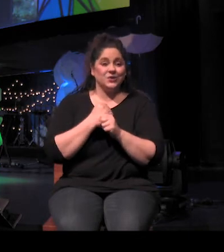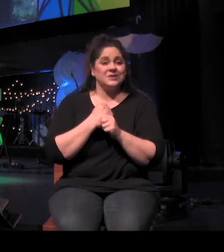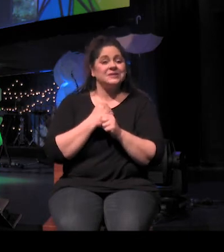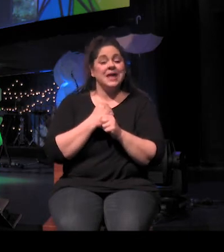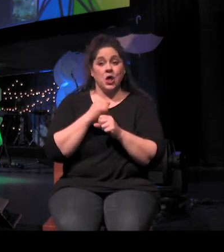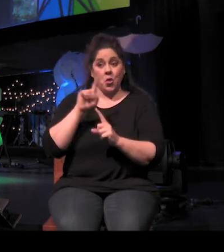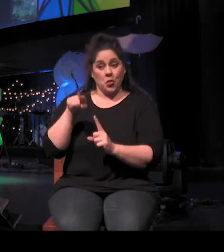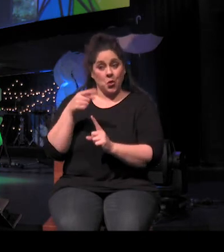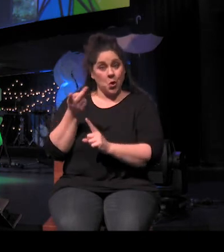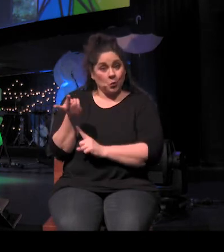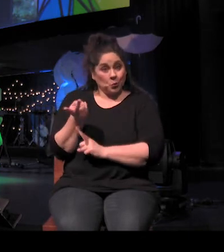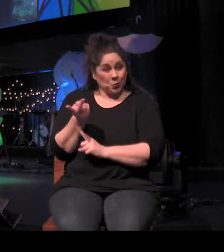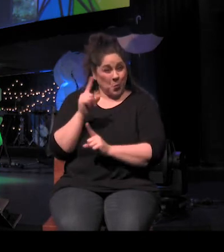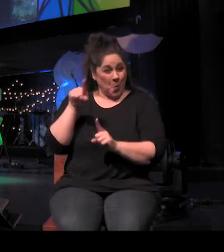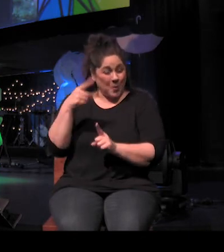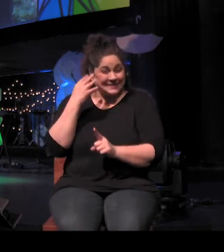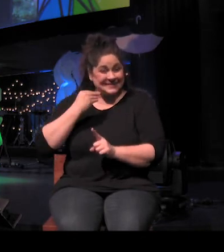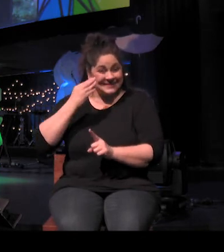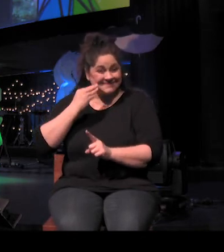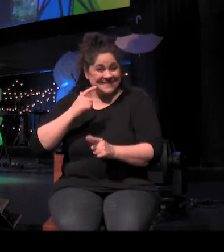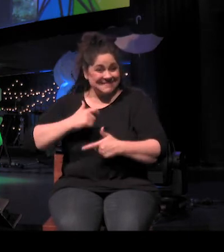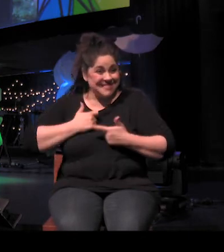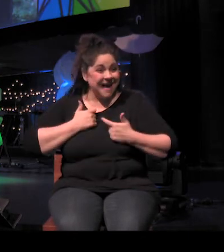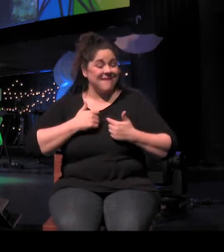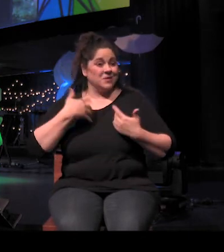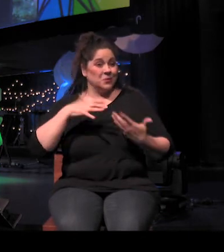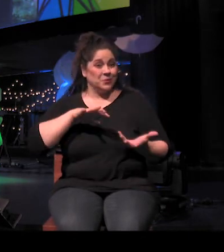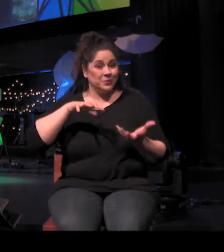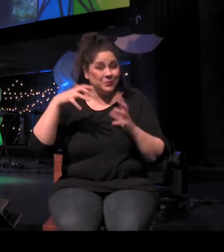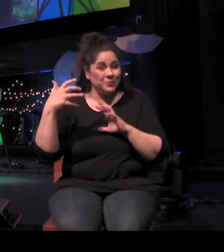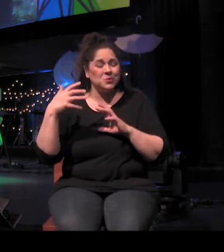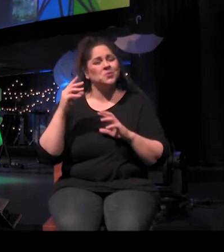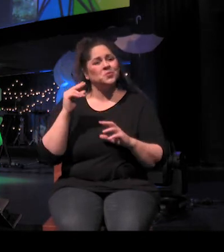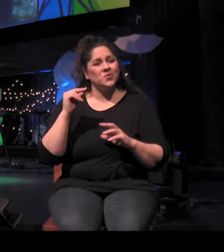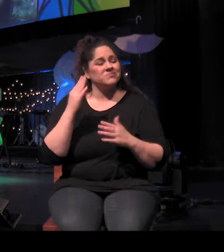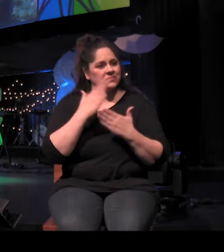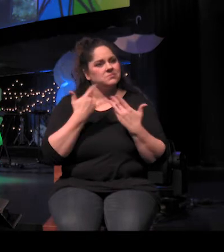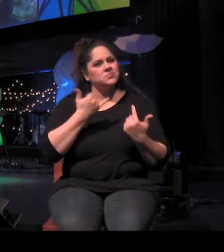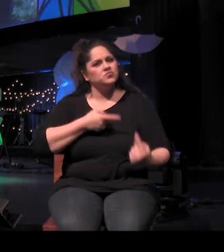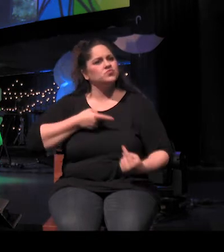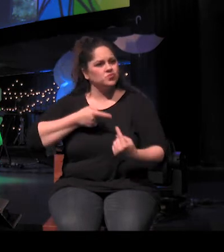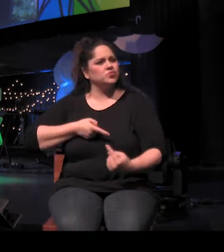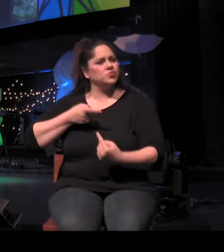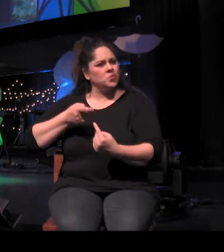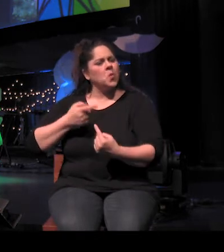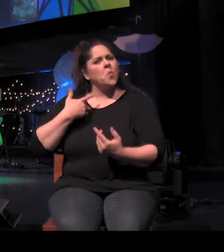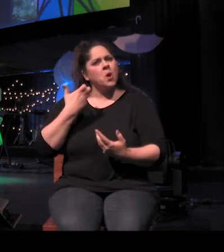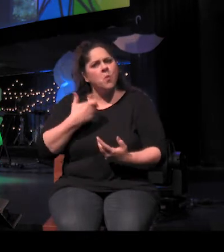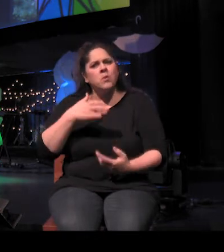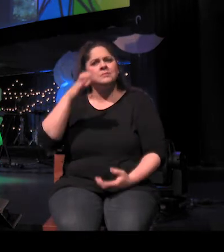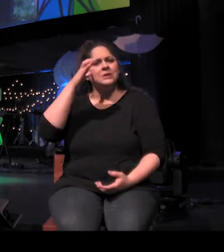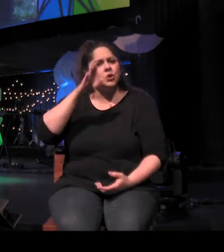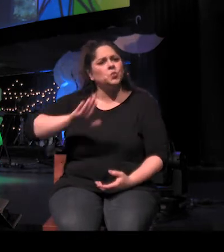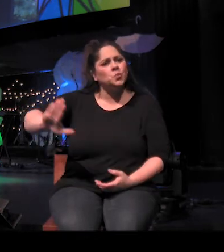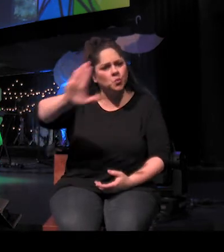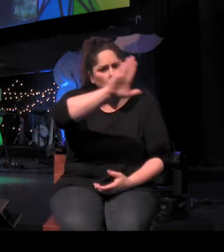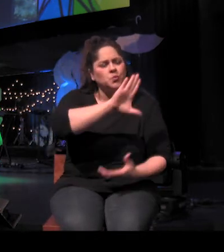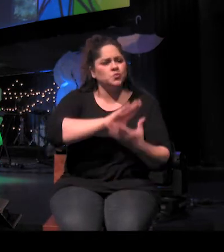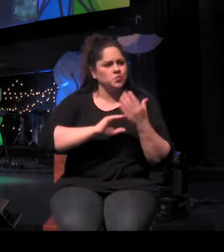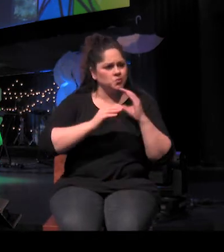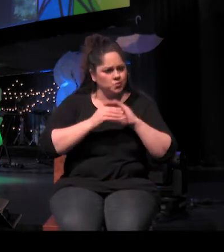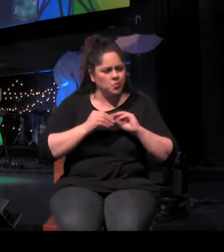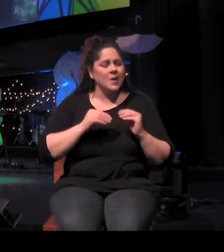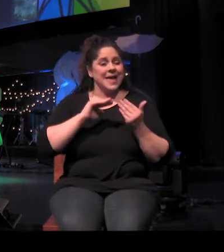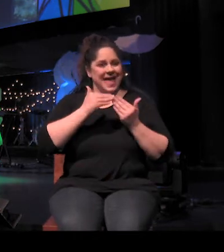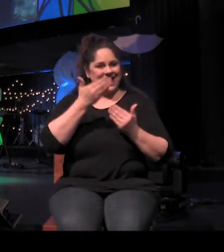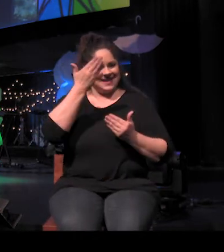hard times over the last year and seeing God's faithfulness show up in the middle of that. And we love to hear your story, so I'd love to hear how God's working